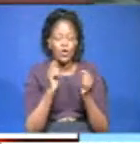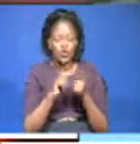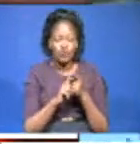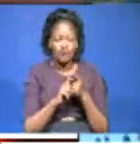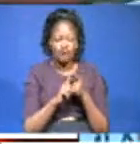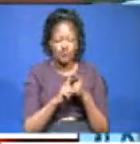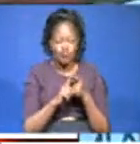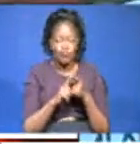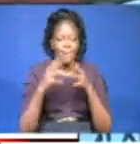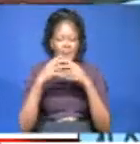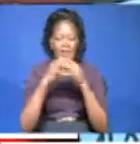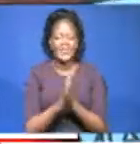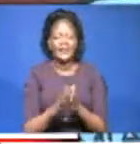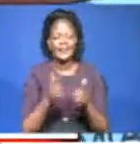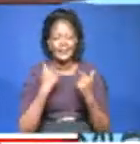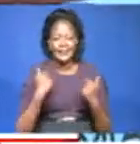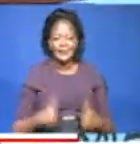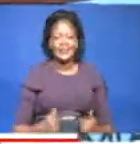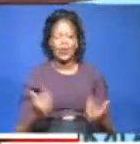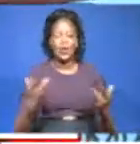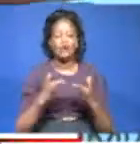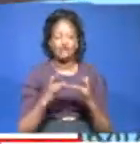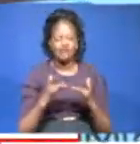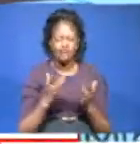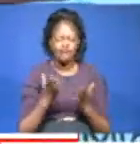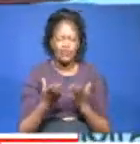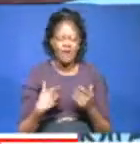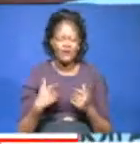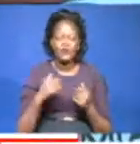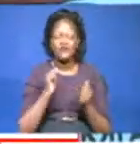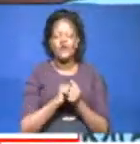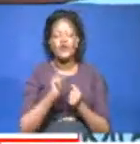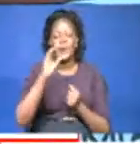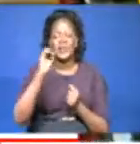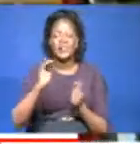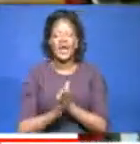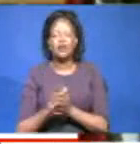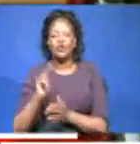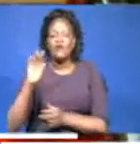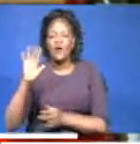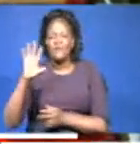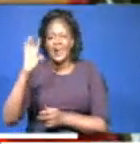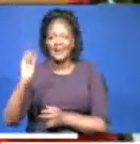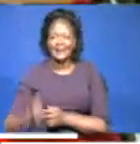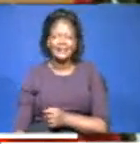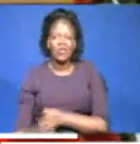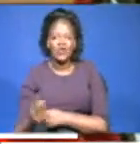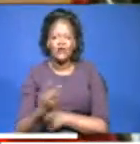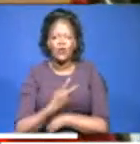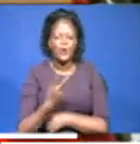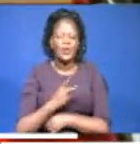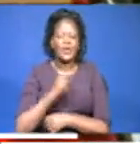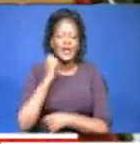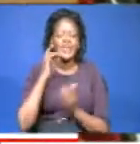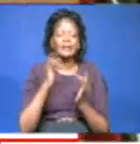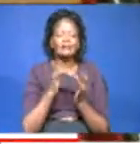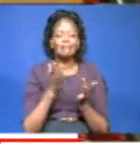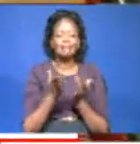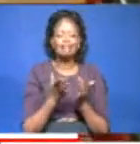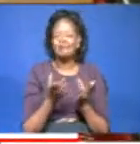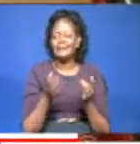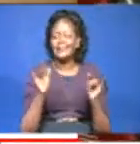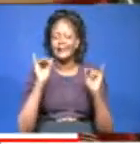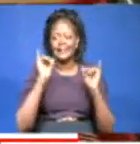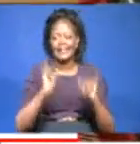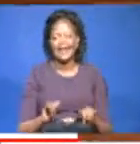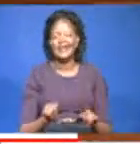China, where e-commerce sales stands at 15% and 25% respectively, Kenya's e-commerce transactions still remains